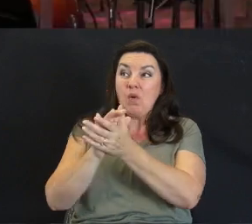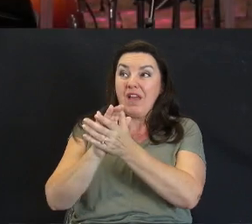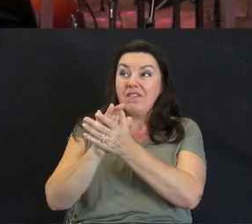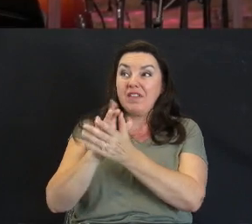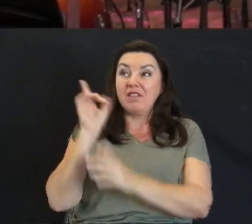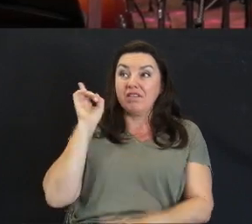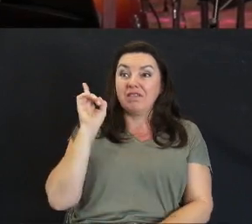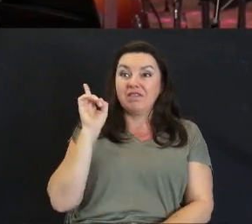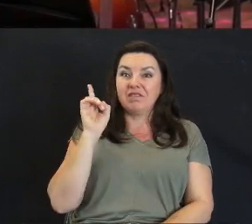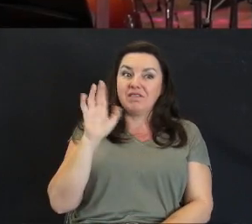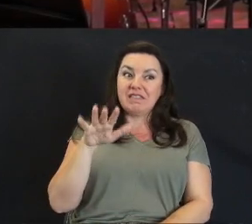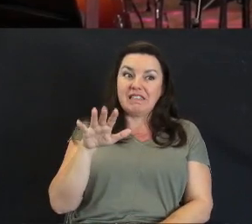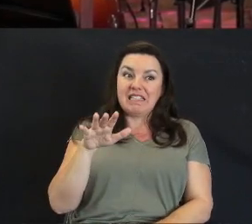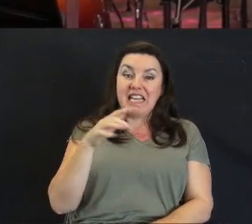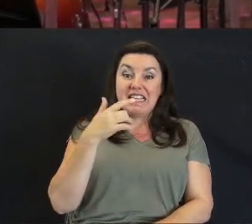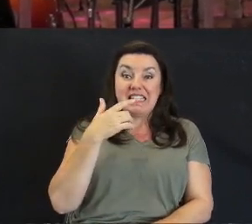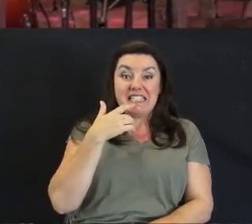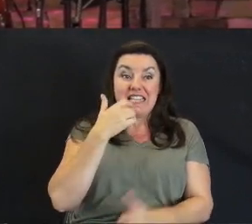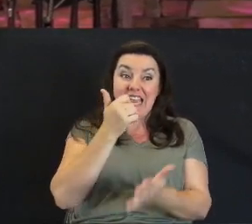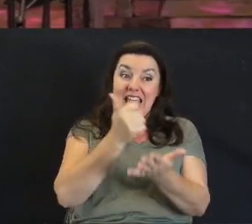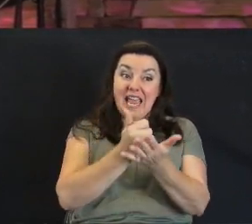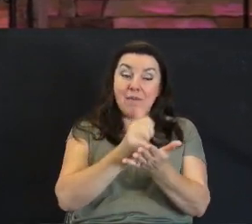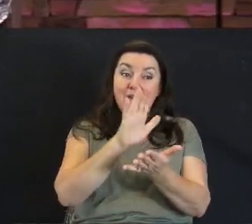Say amen at your own risk men